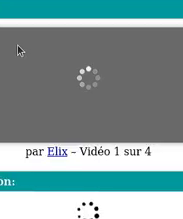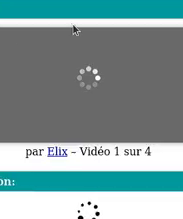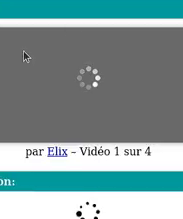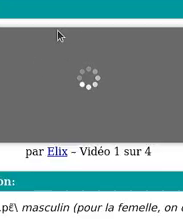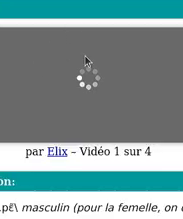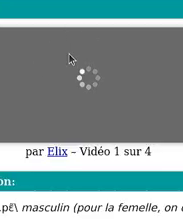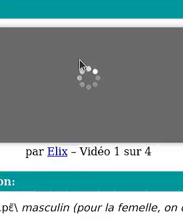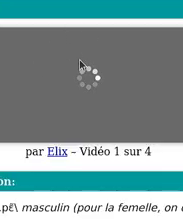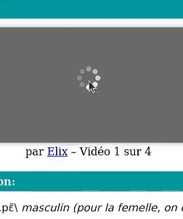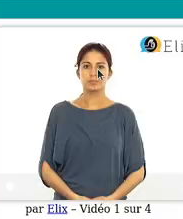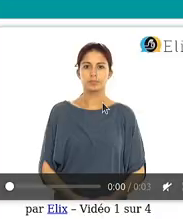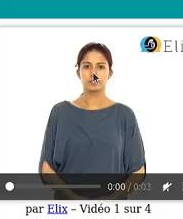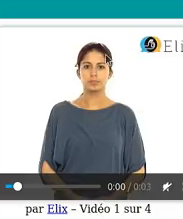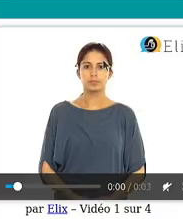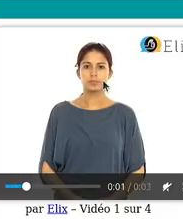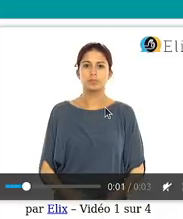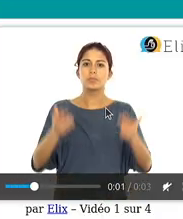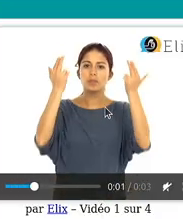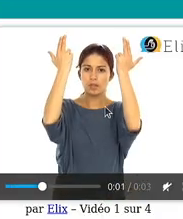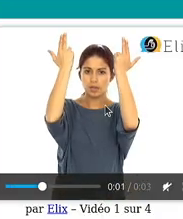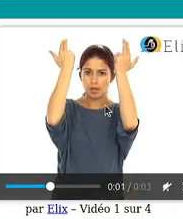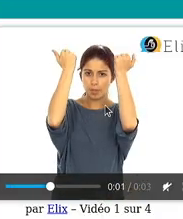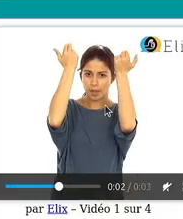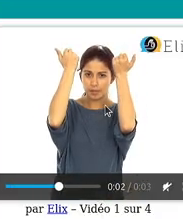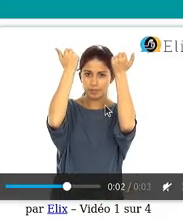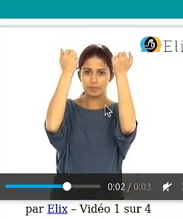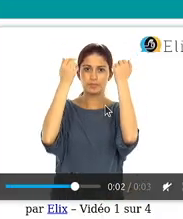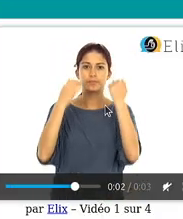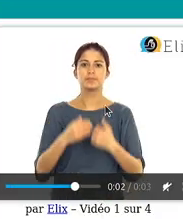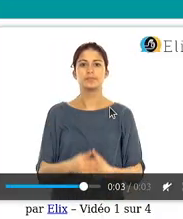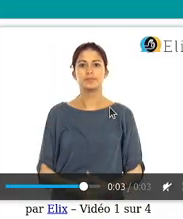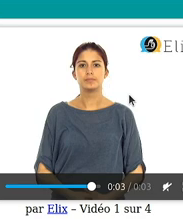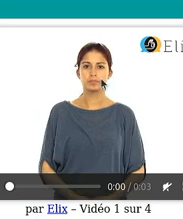And I go back, I can check my history and so on.